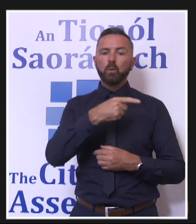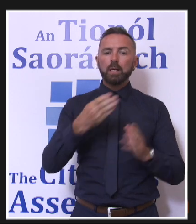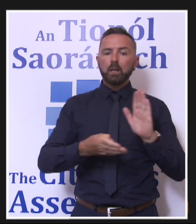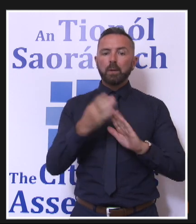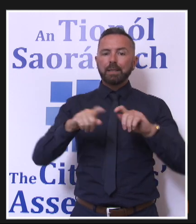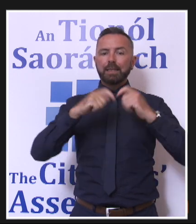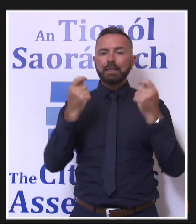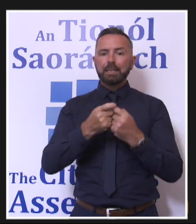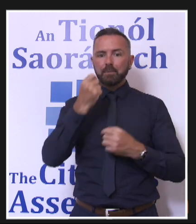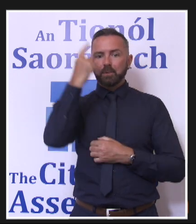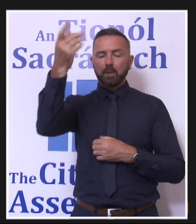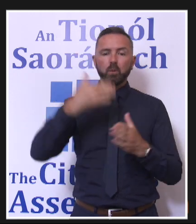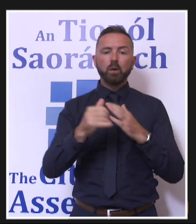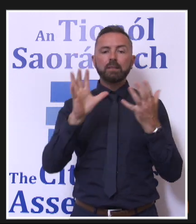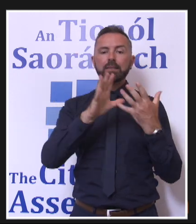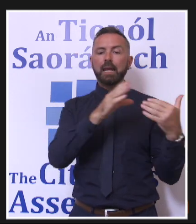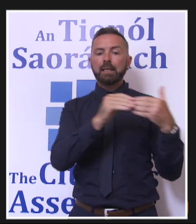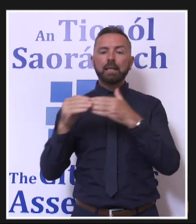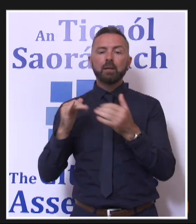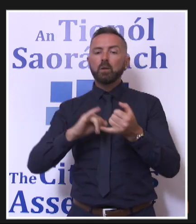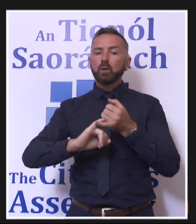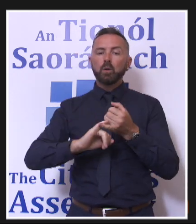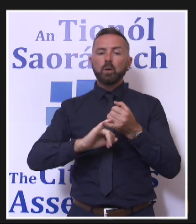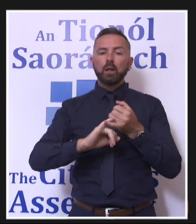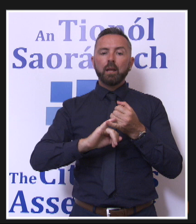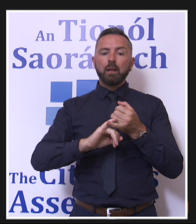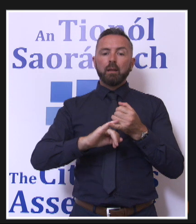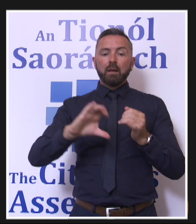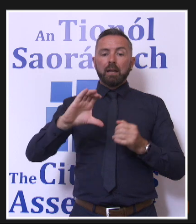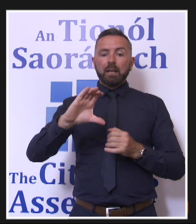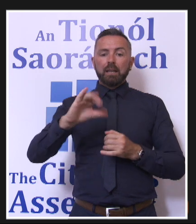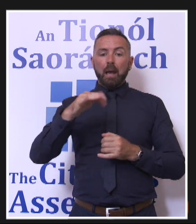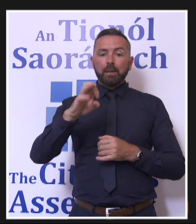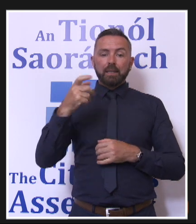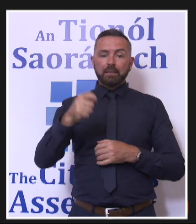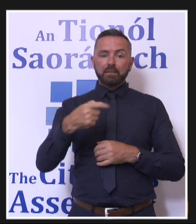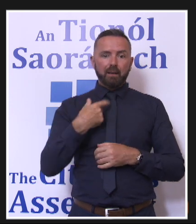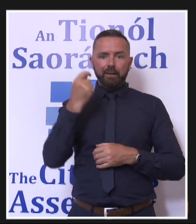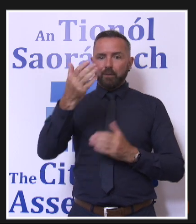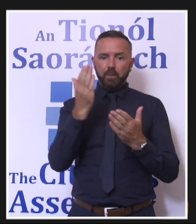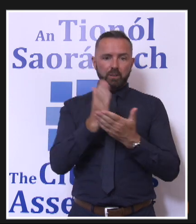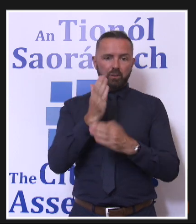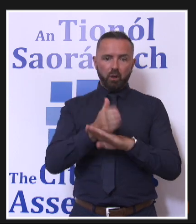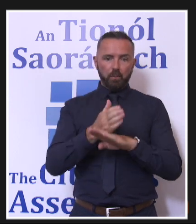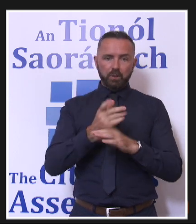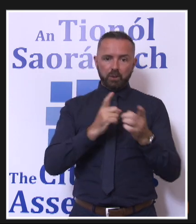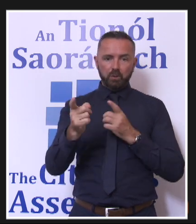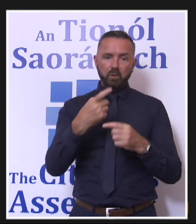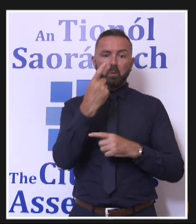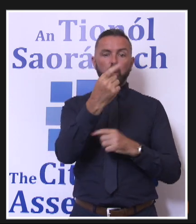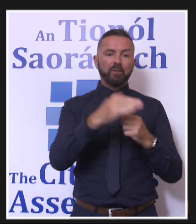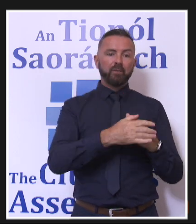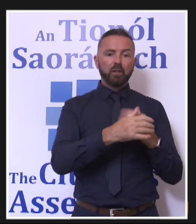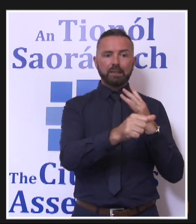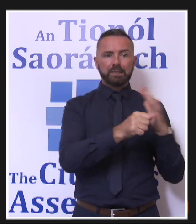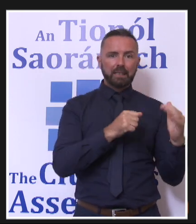10 leaders of our councils are the cabinet. So I give them portfolios. One will lead on skills, another one will